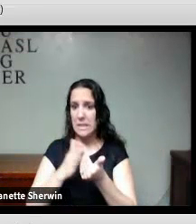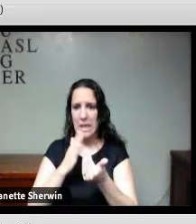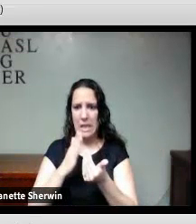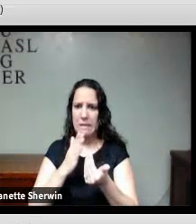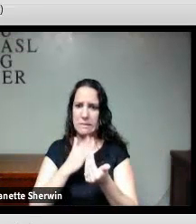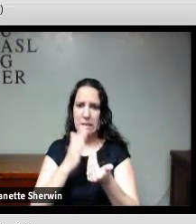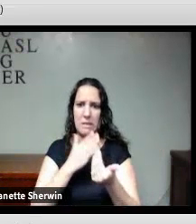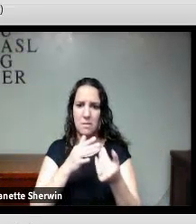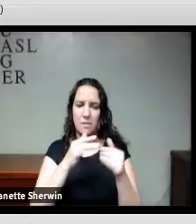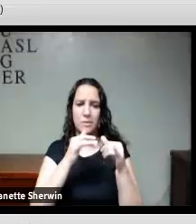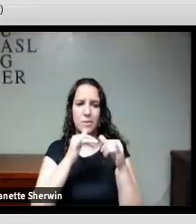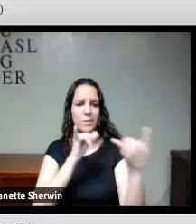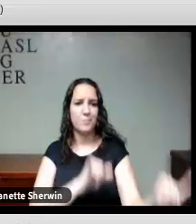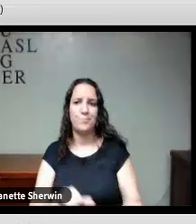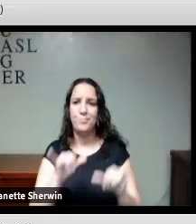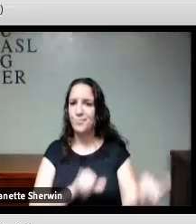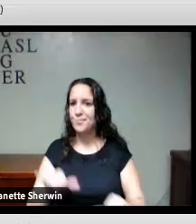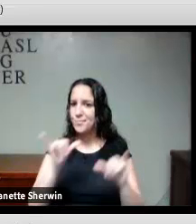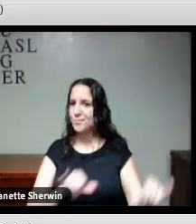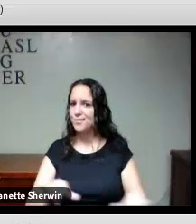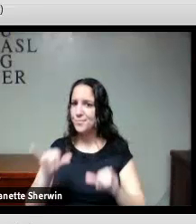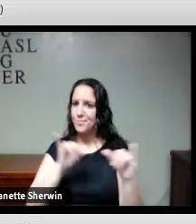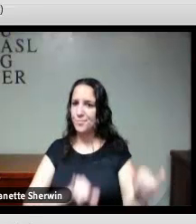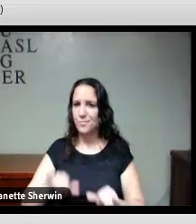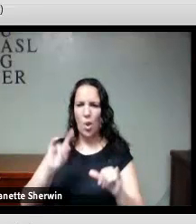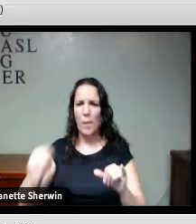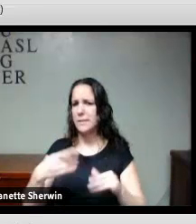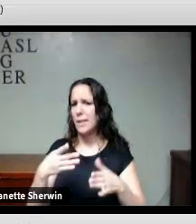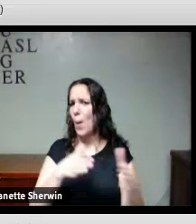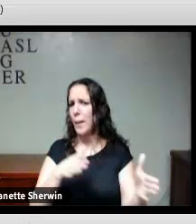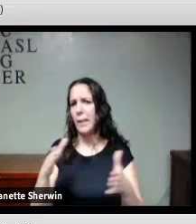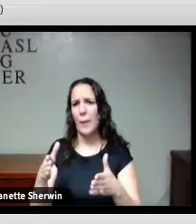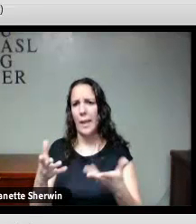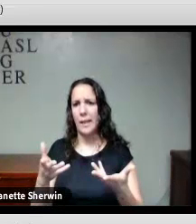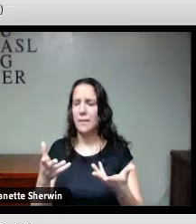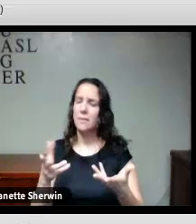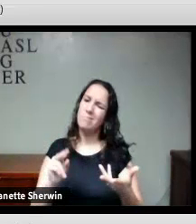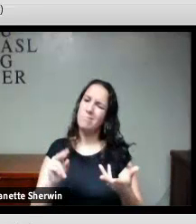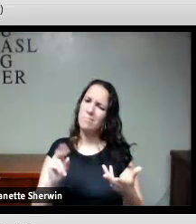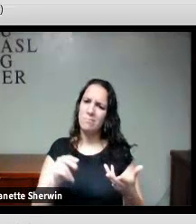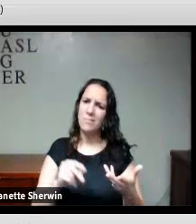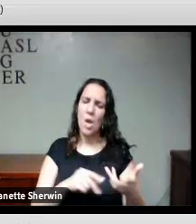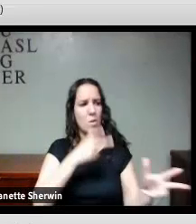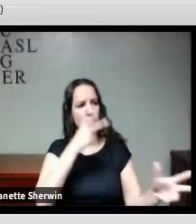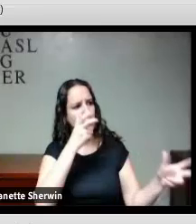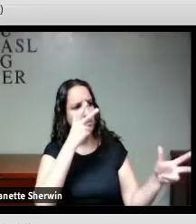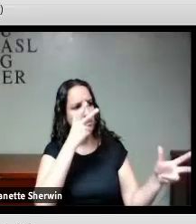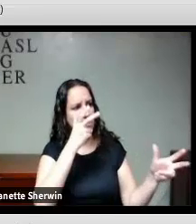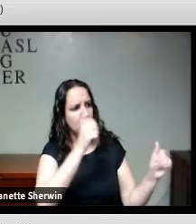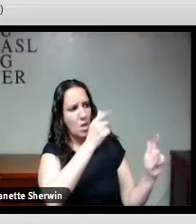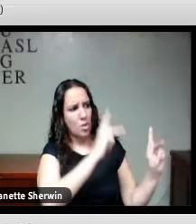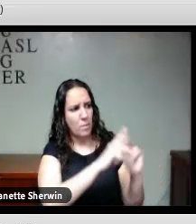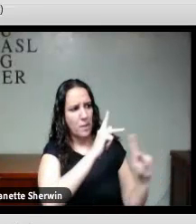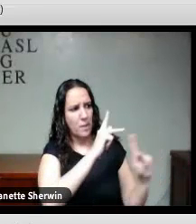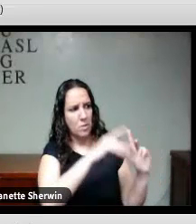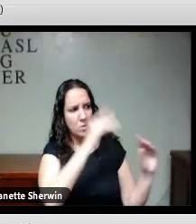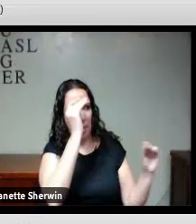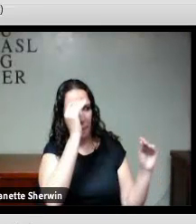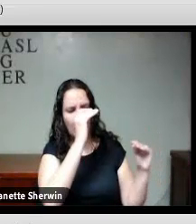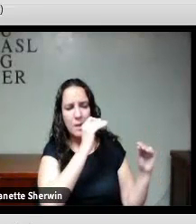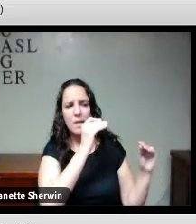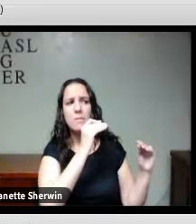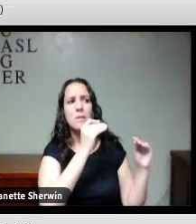routine and think that that's the only way to do things in our jobs, isn't it? For all of us, no matter what jobs we hold now or have held in the past. We get into a